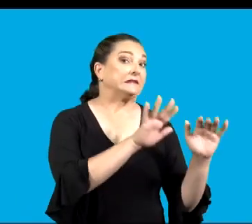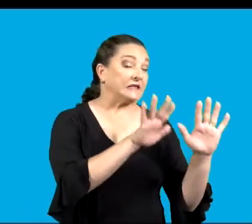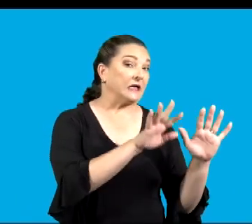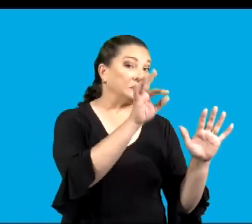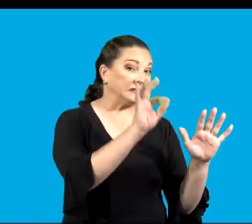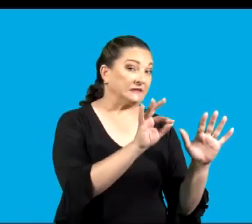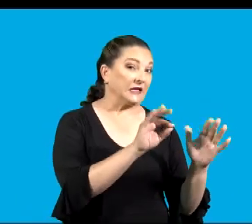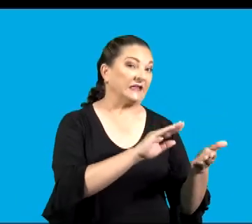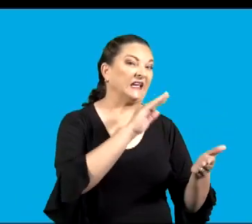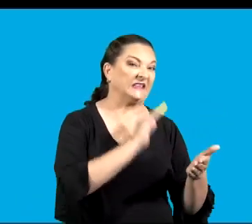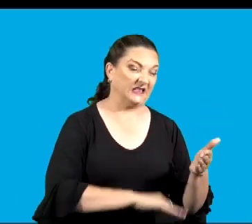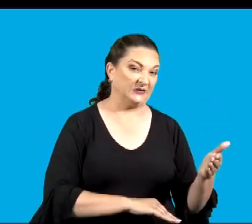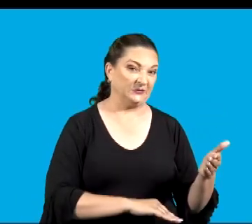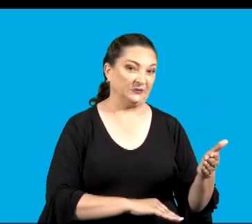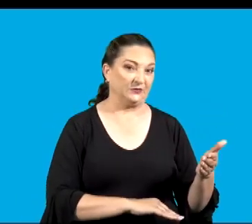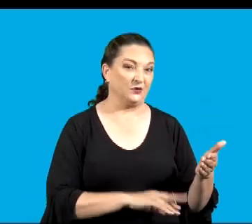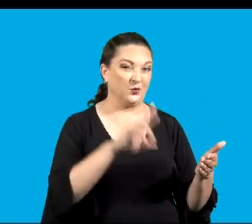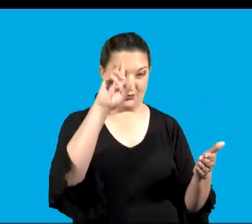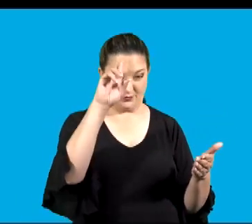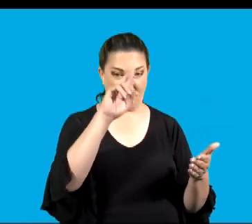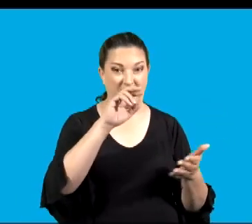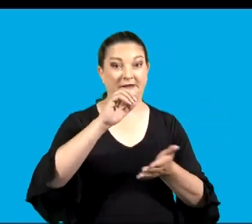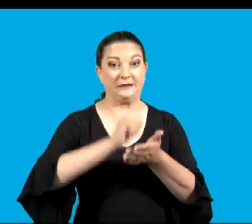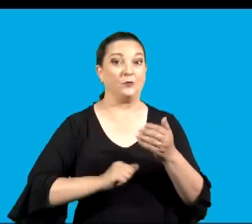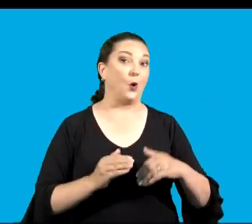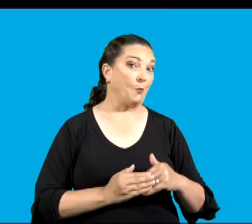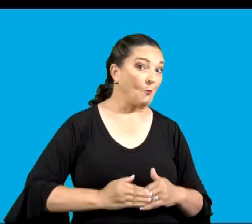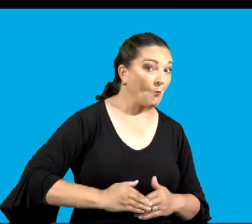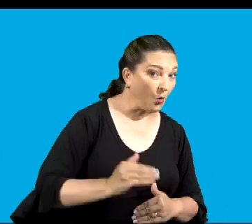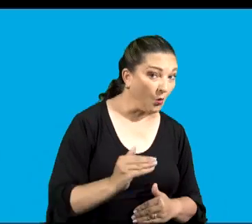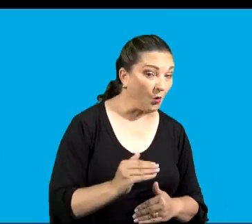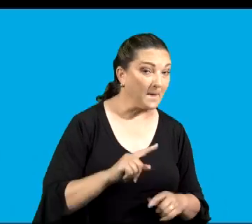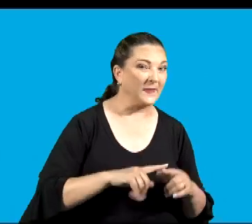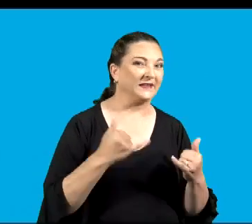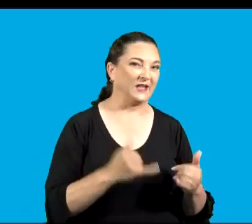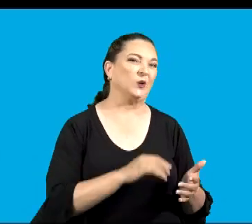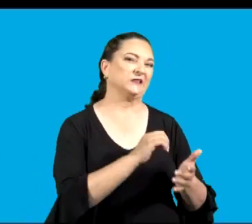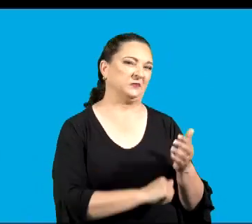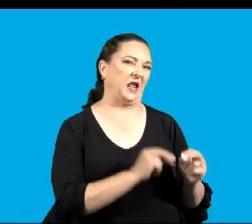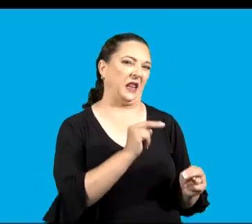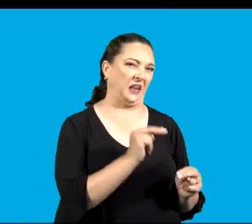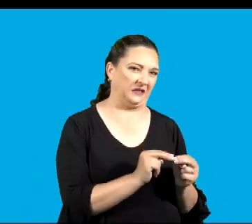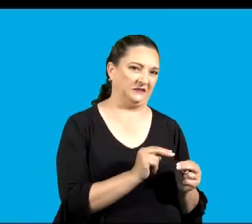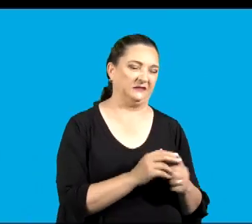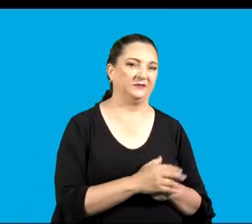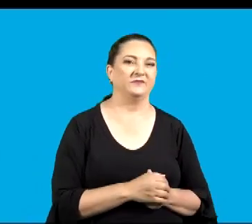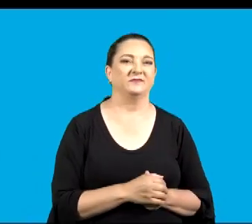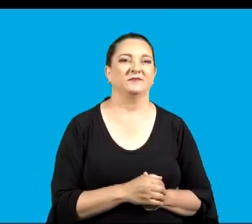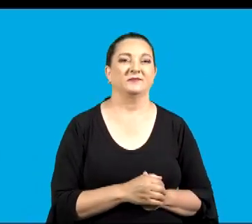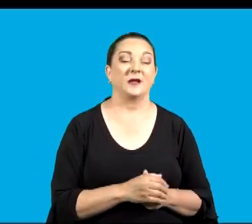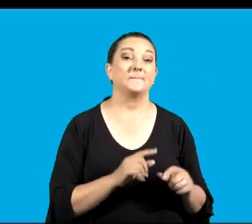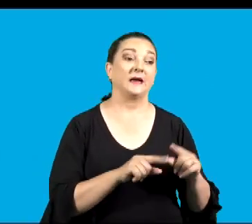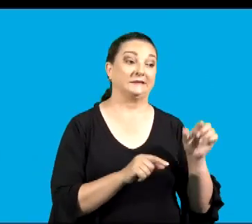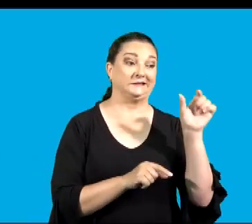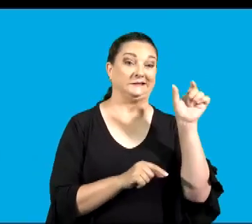10%, that discount. Because remember, we had subtracted more. Now we have to come and subtract less. And you would know if